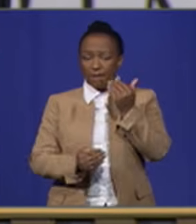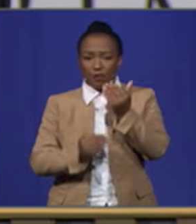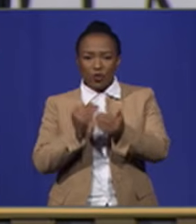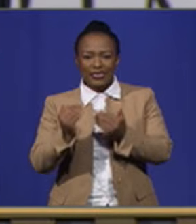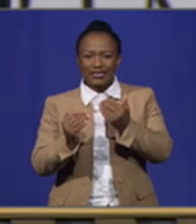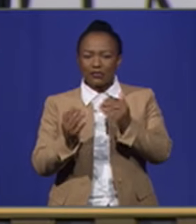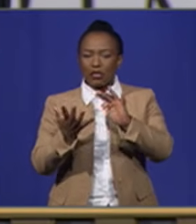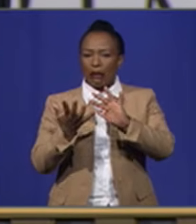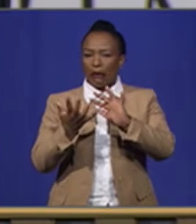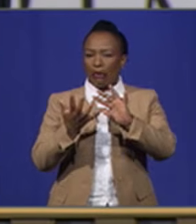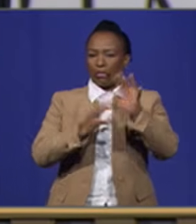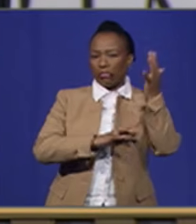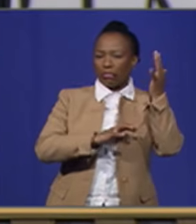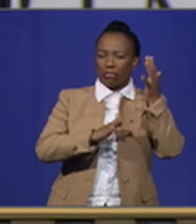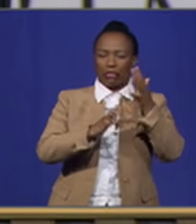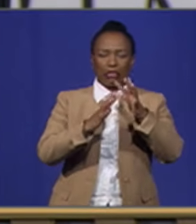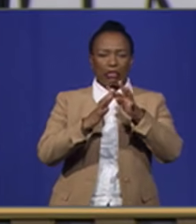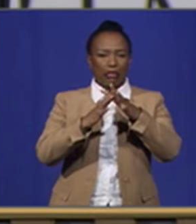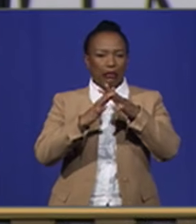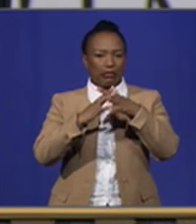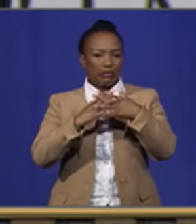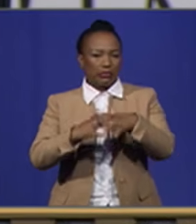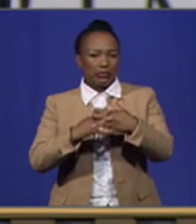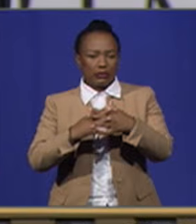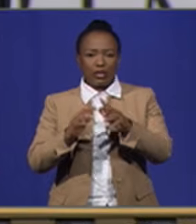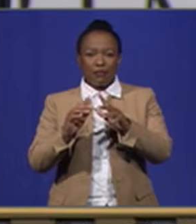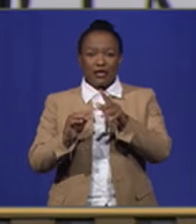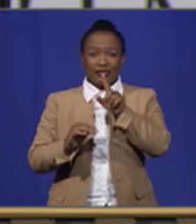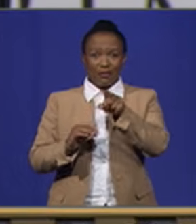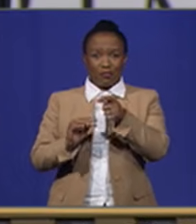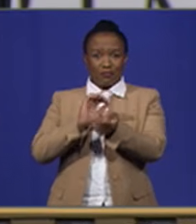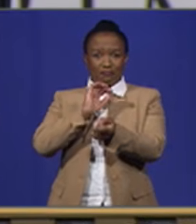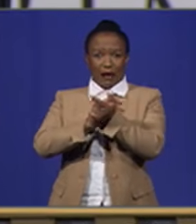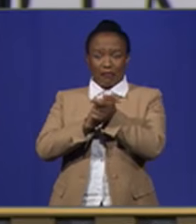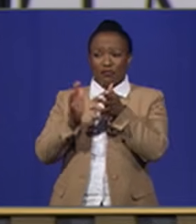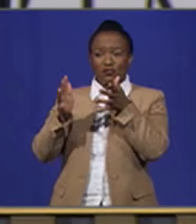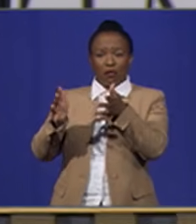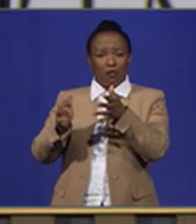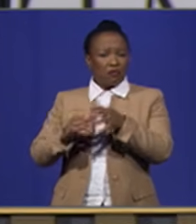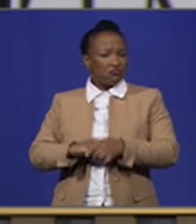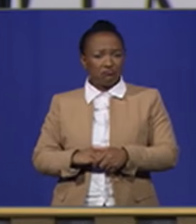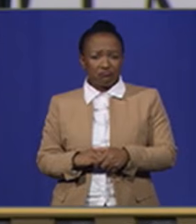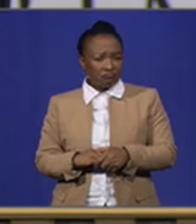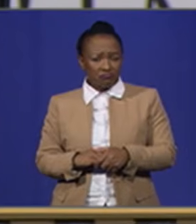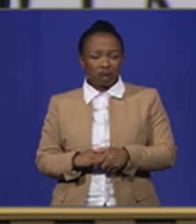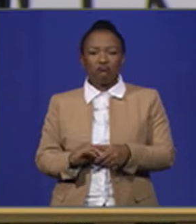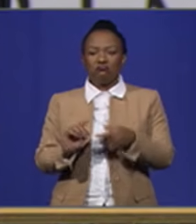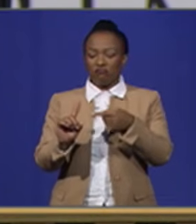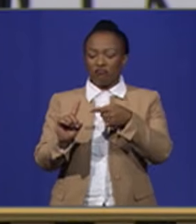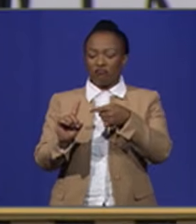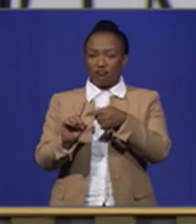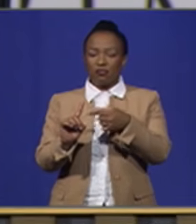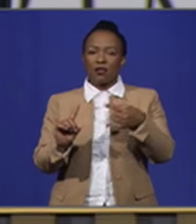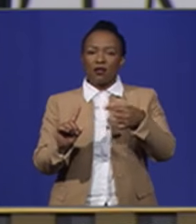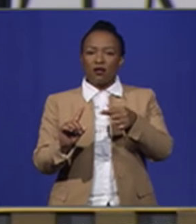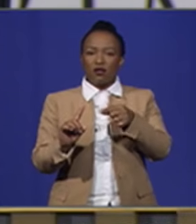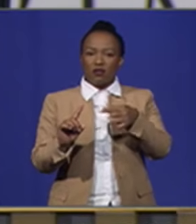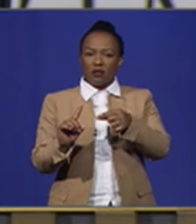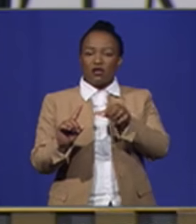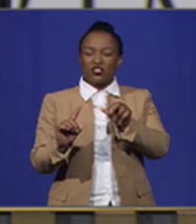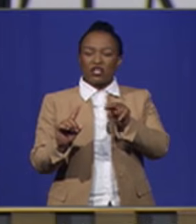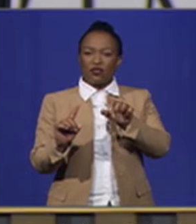the least. And it was never supposed to happen like that. So if General Senona had proper control over